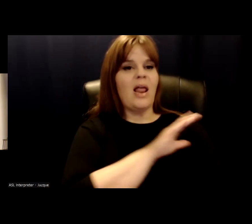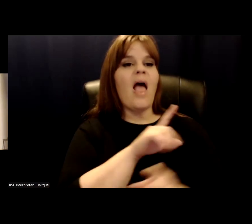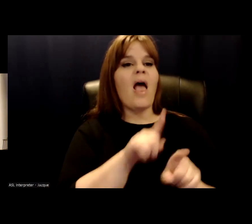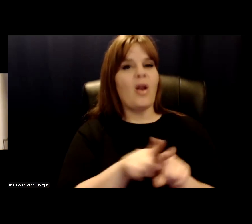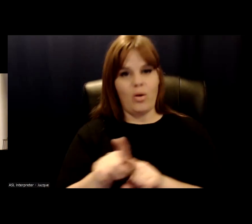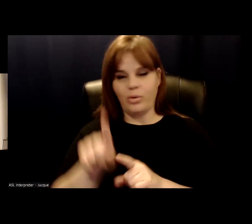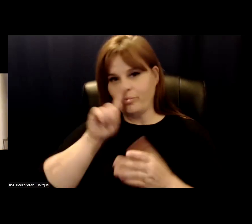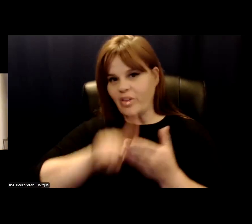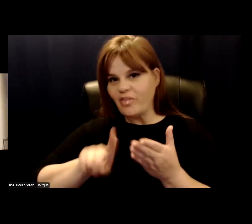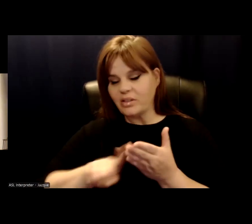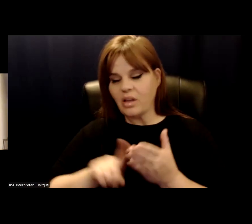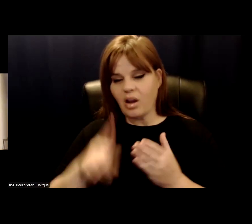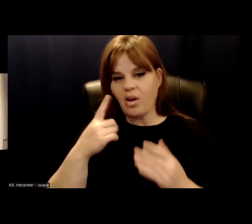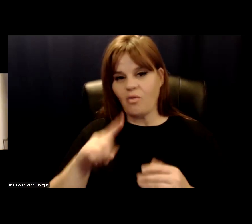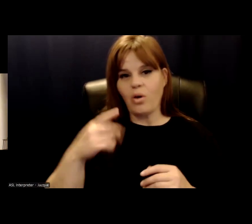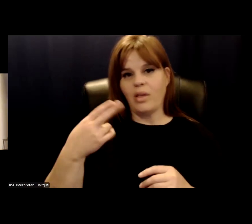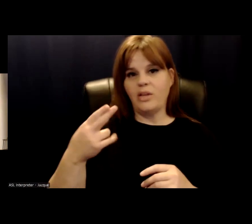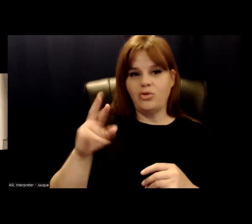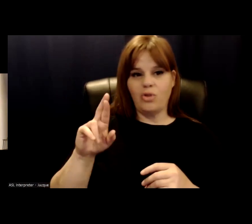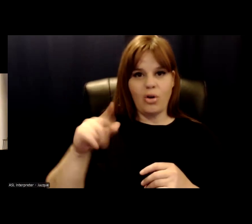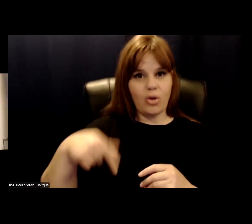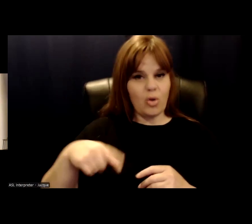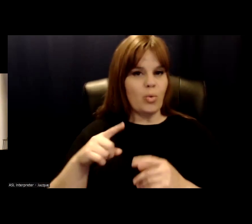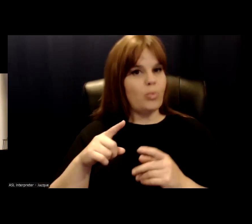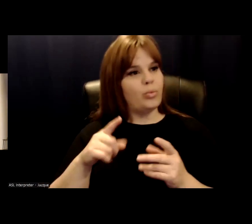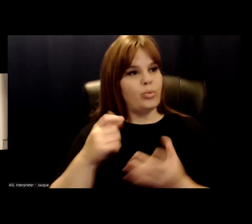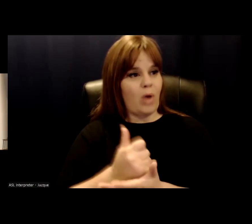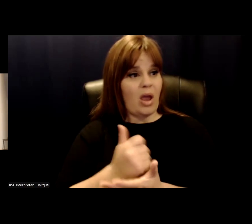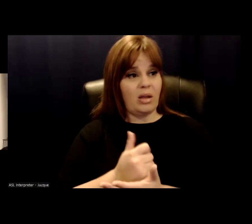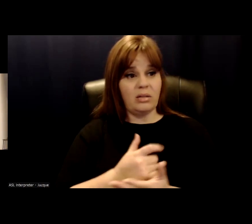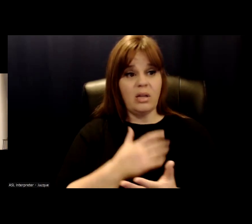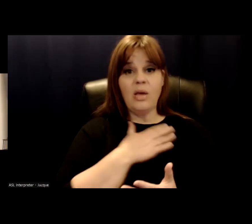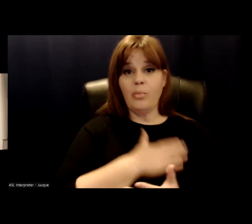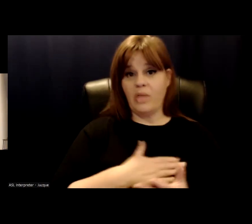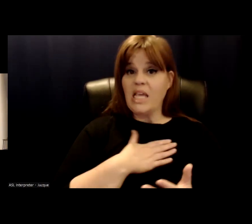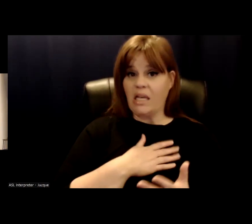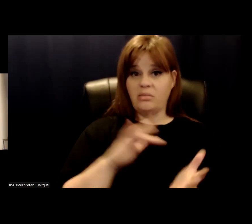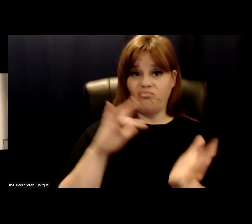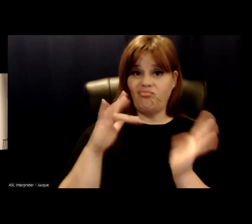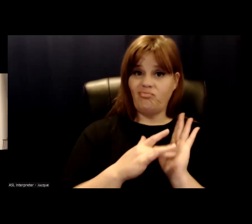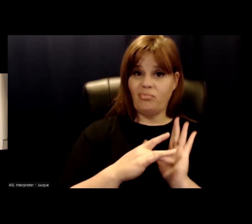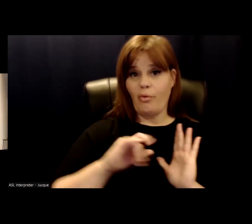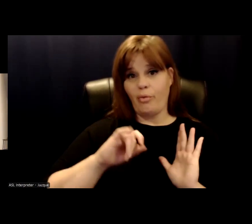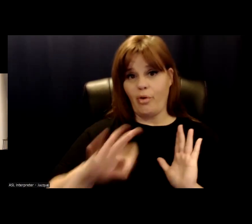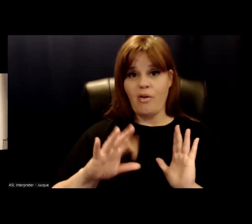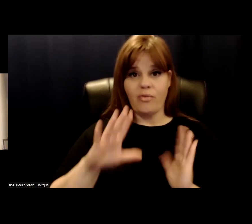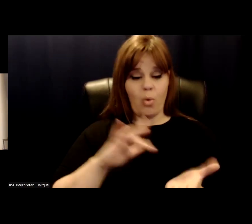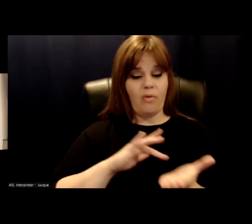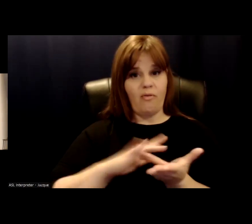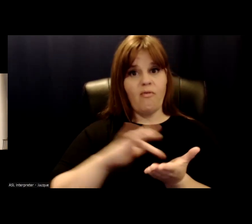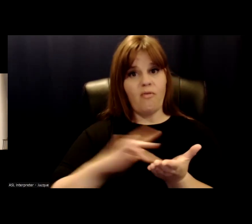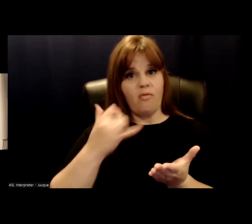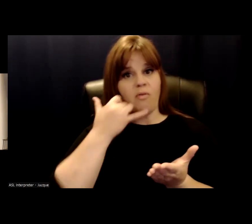grant. At this point, before we start, I request you to please switch off your phones because we